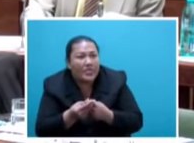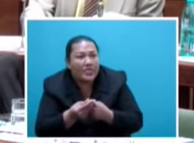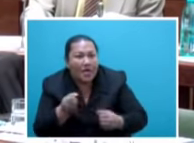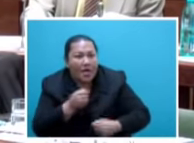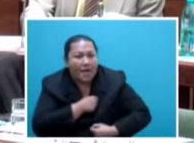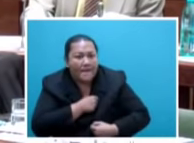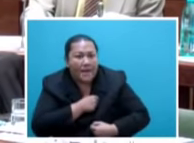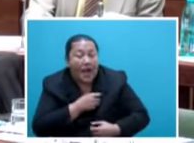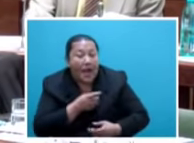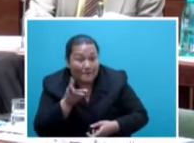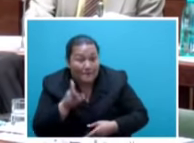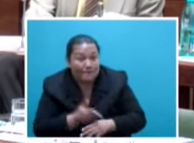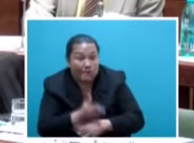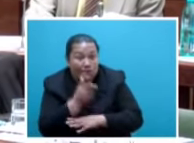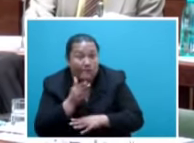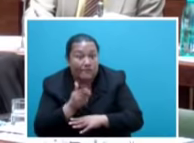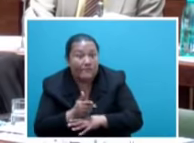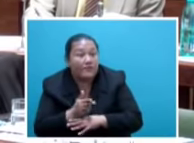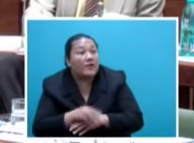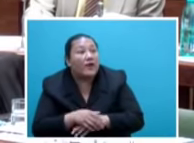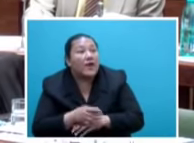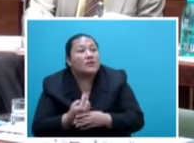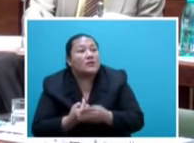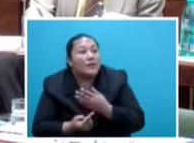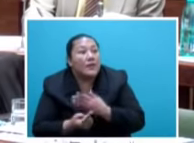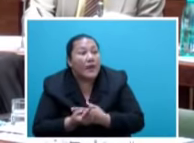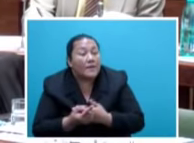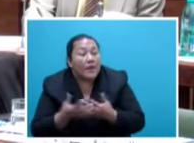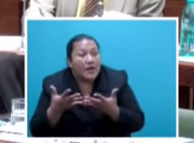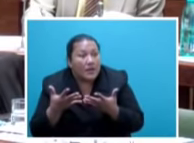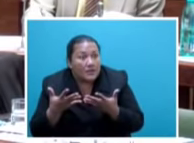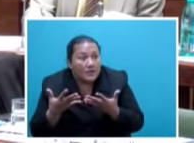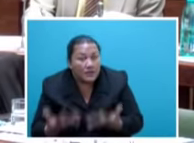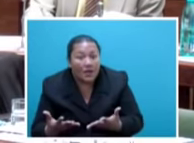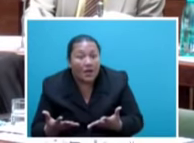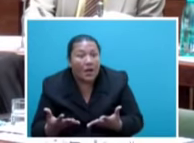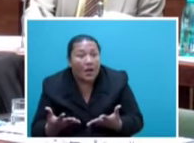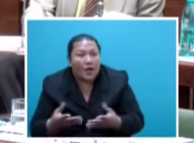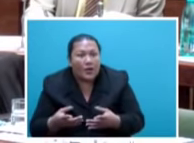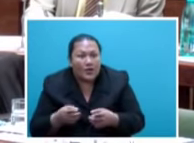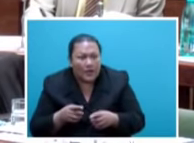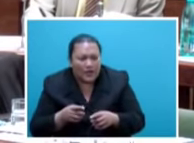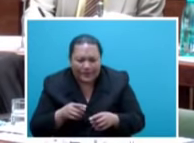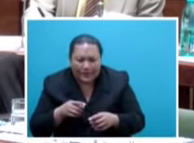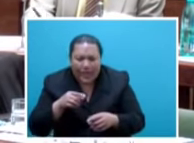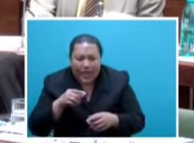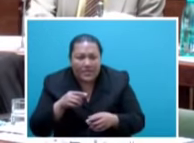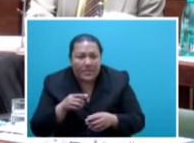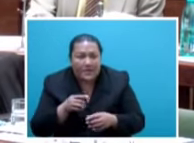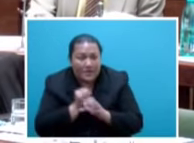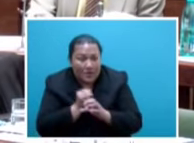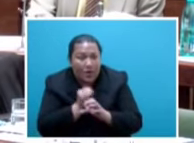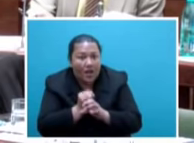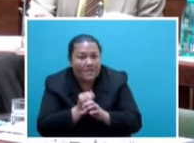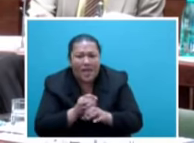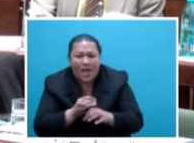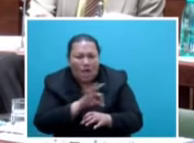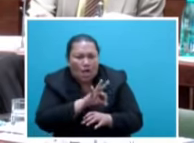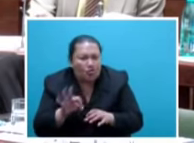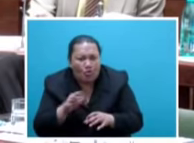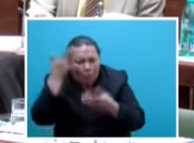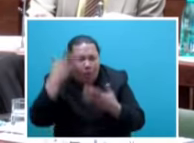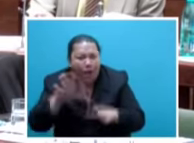has soon developed into dealing with whatever incidents of offending they come across, including low-level offending. Similar situations or